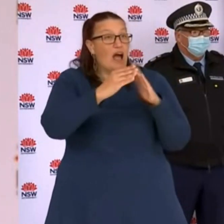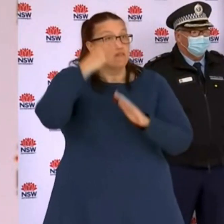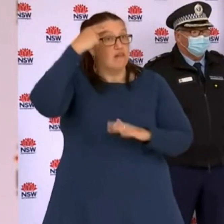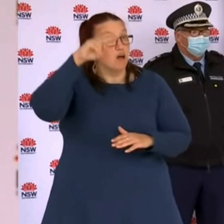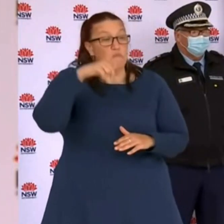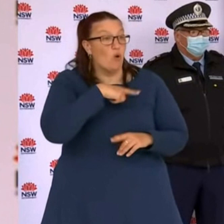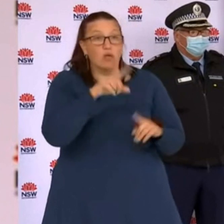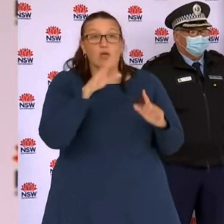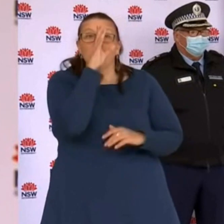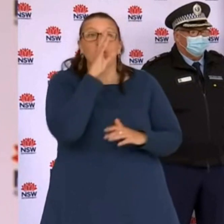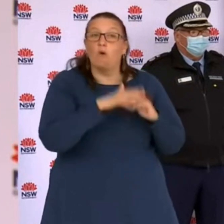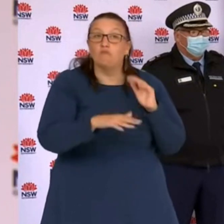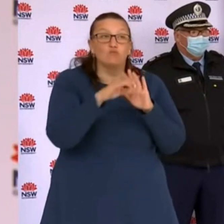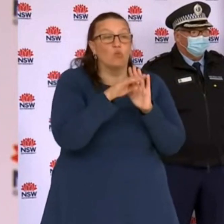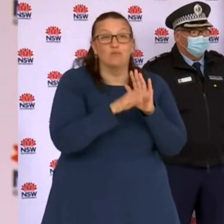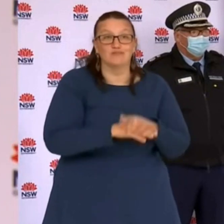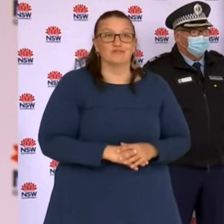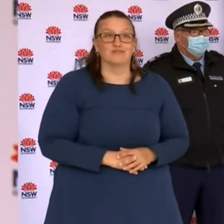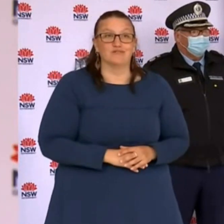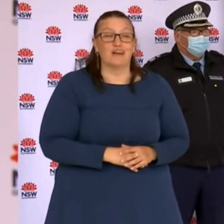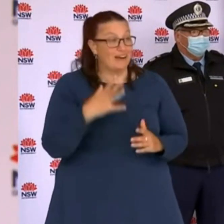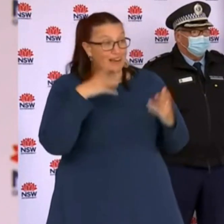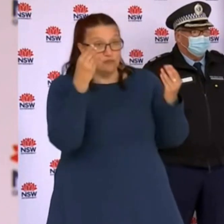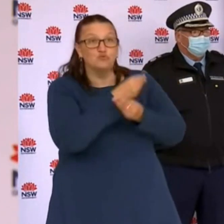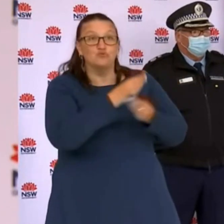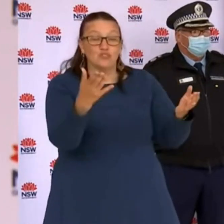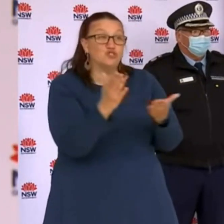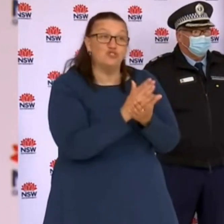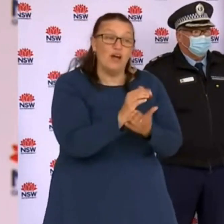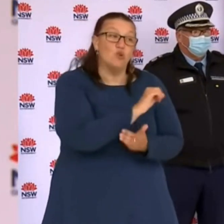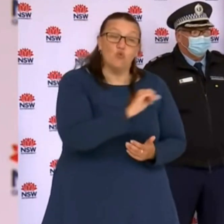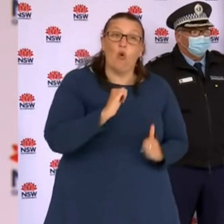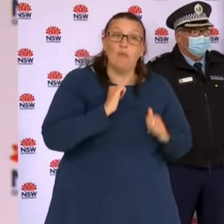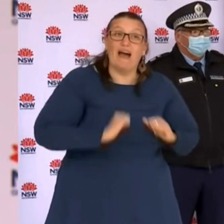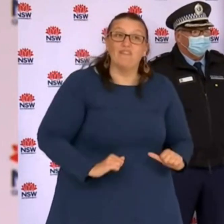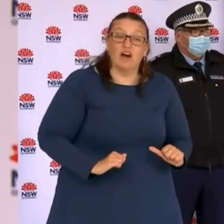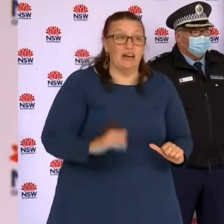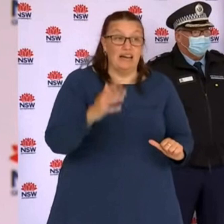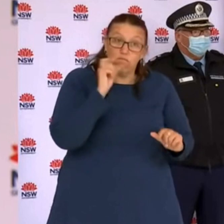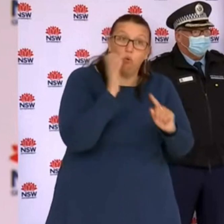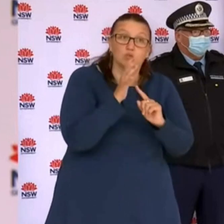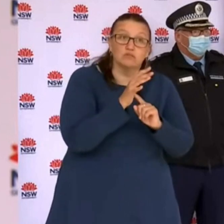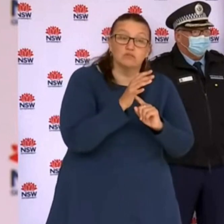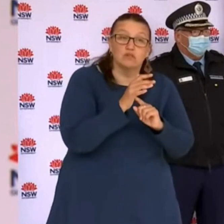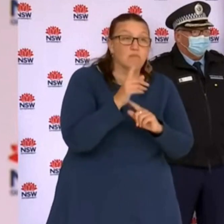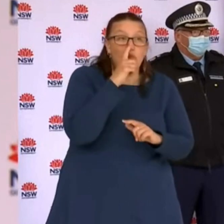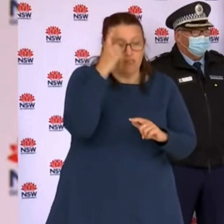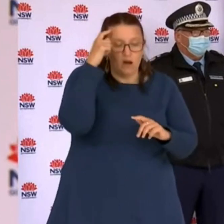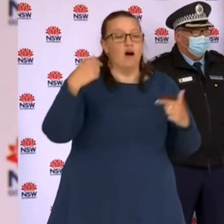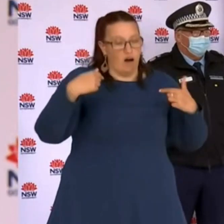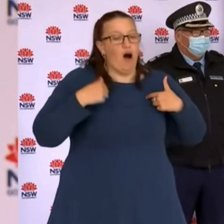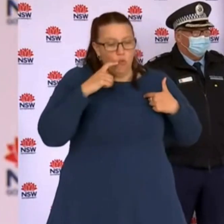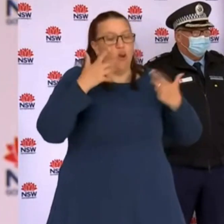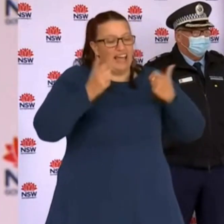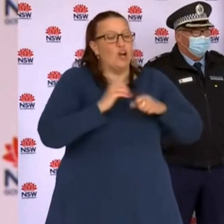important to highlight the risks of what your behaviour might mean, because we always think it must be someone else it happens to. We never think it's going to happen to us. We never think